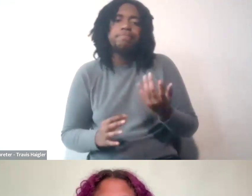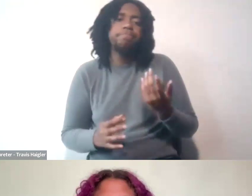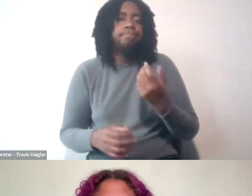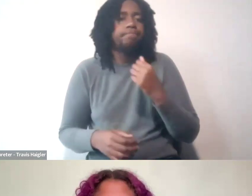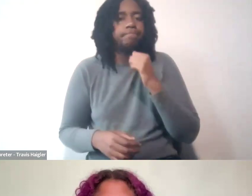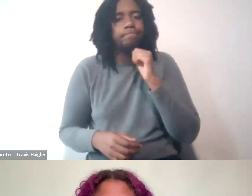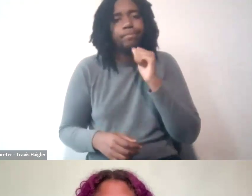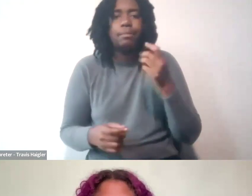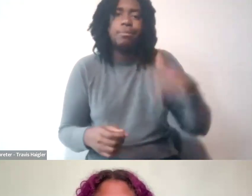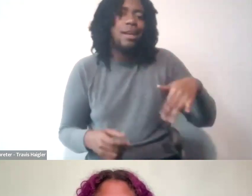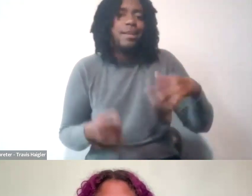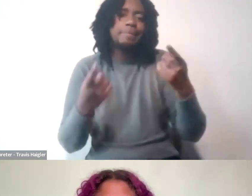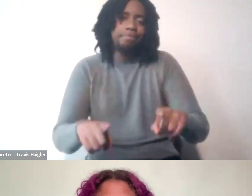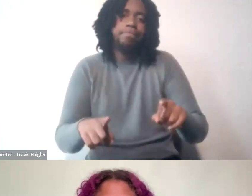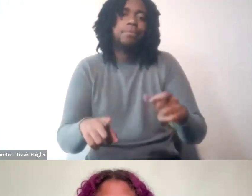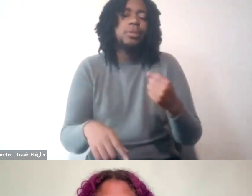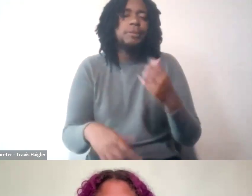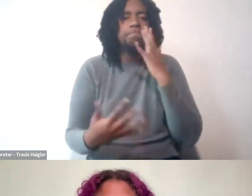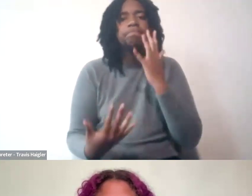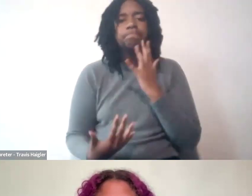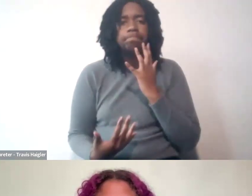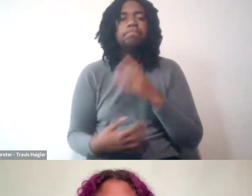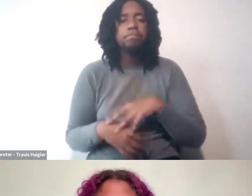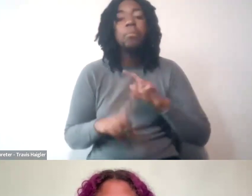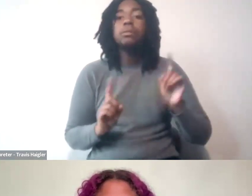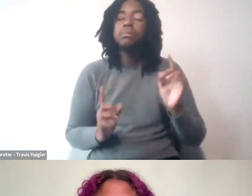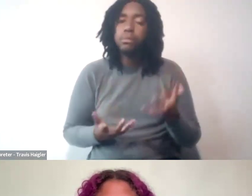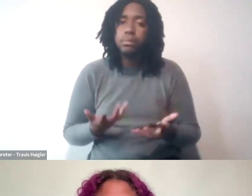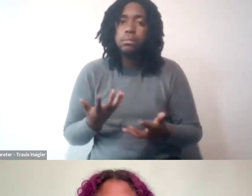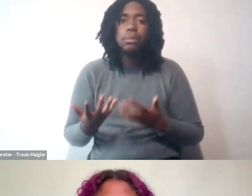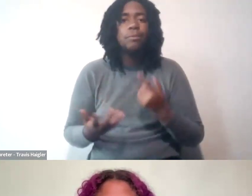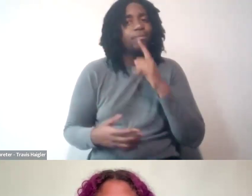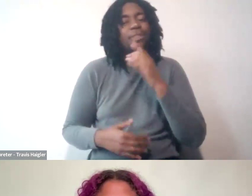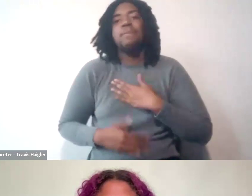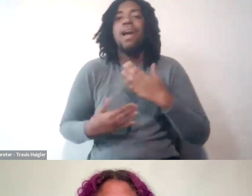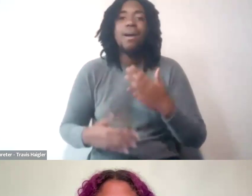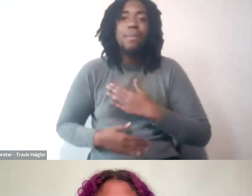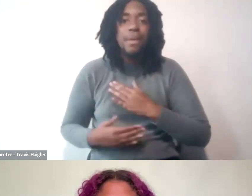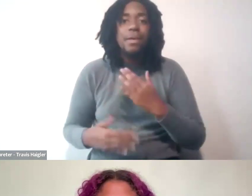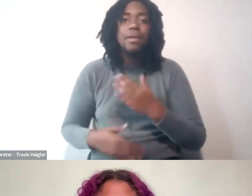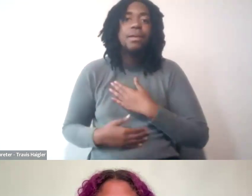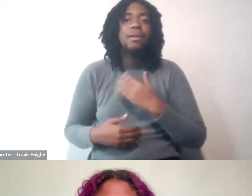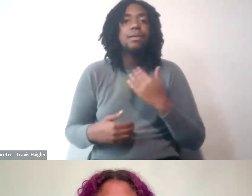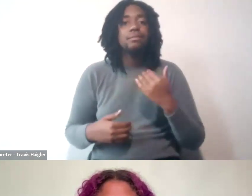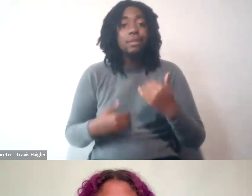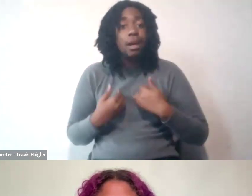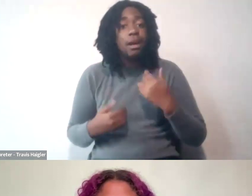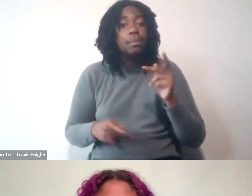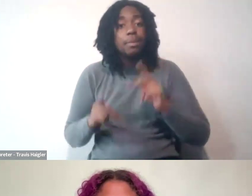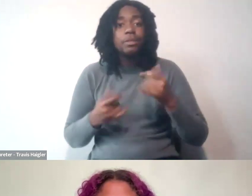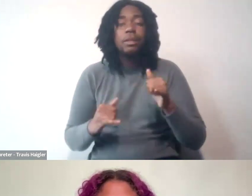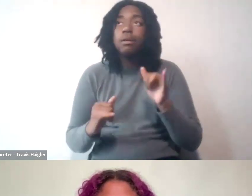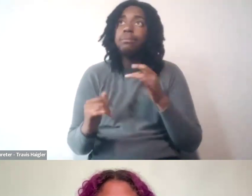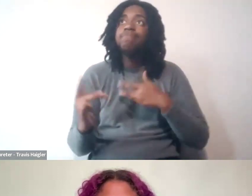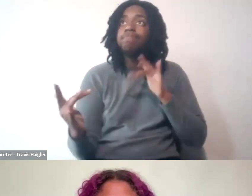at today. So that's somewhat disappointing. But I'm happy that young people still